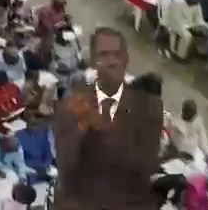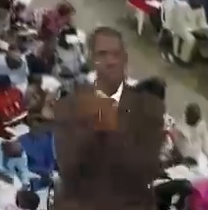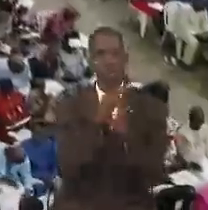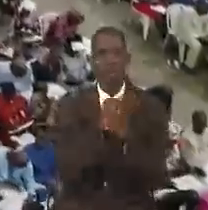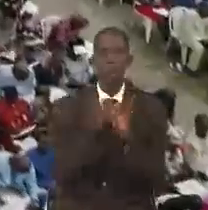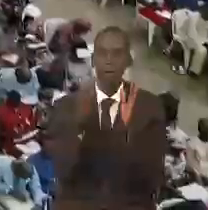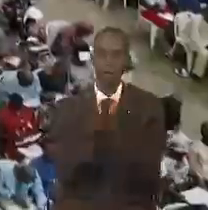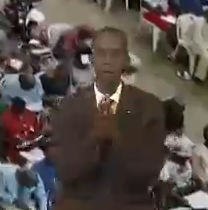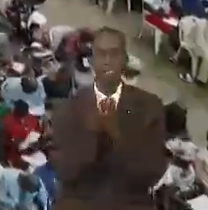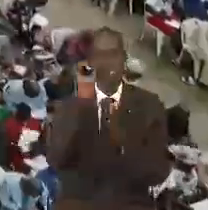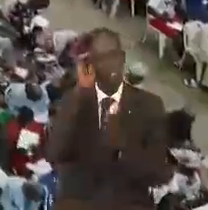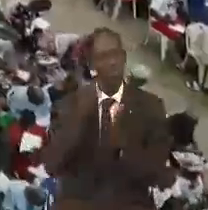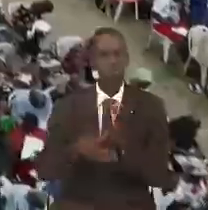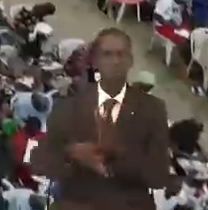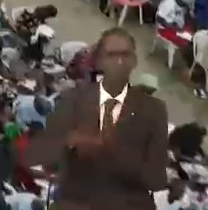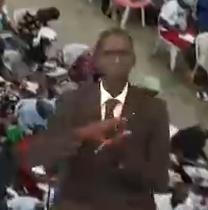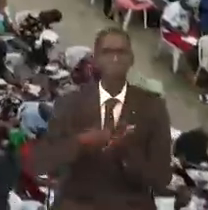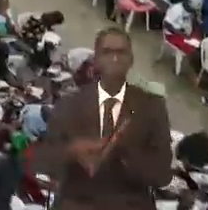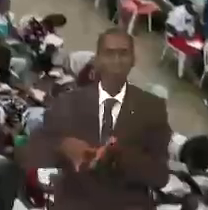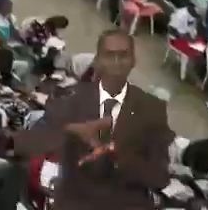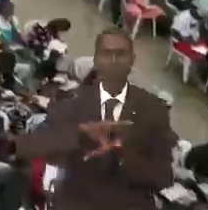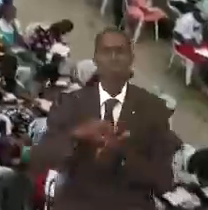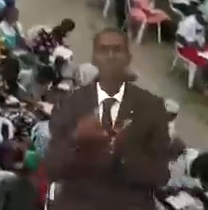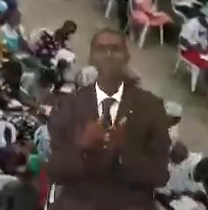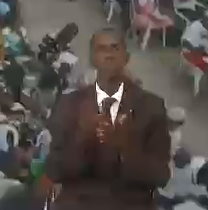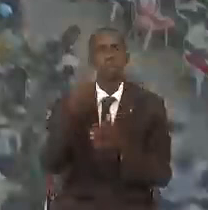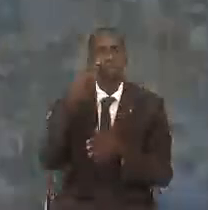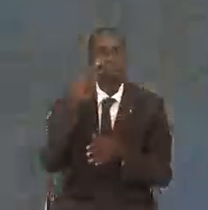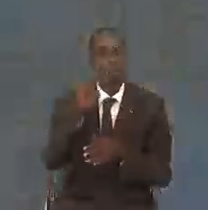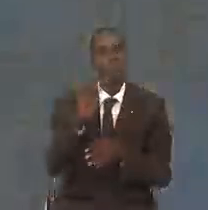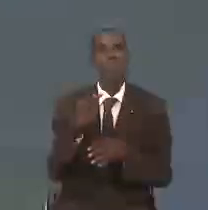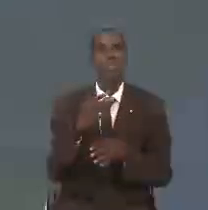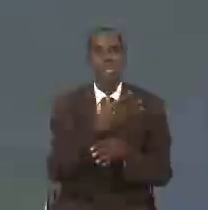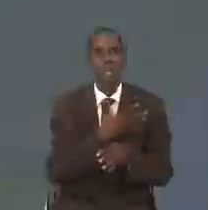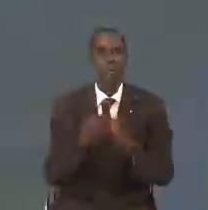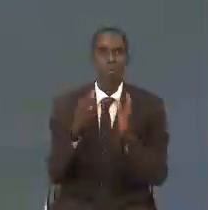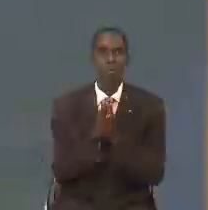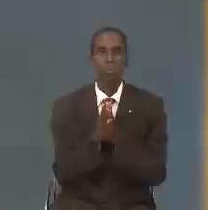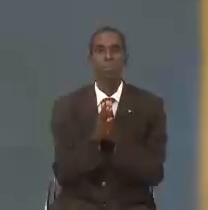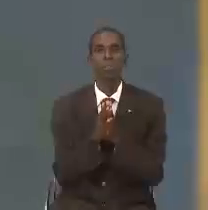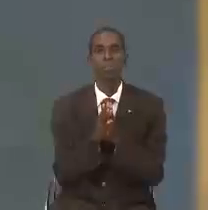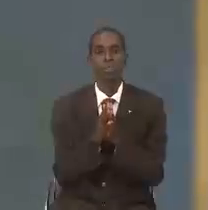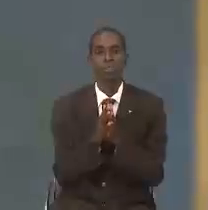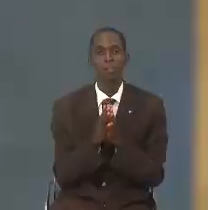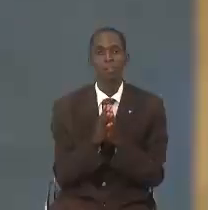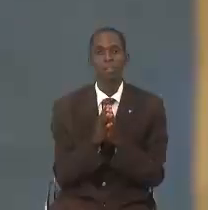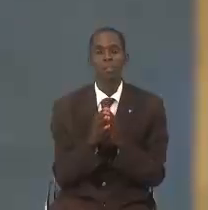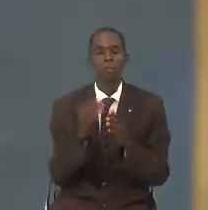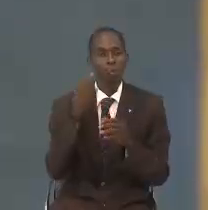that over and over. Watch and pray. You're saved. Watch and